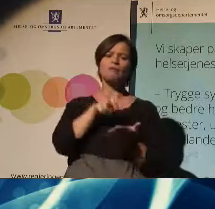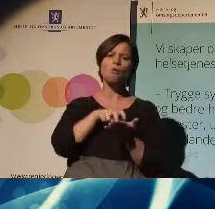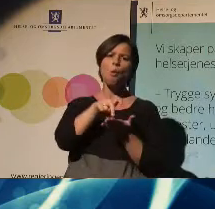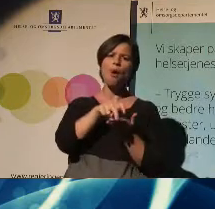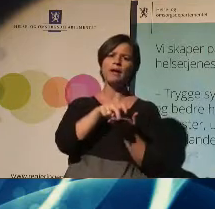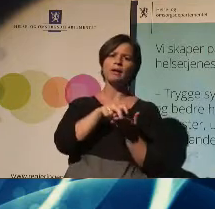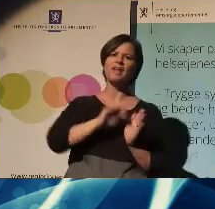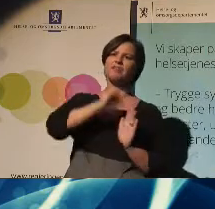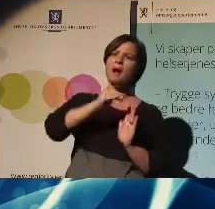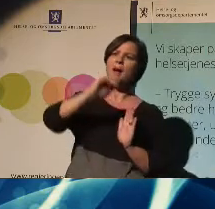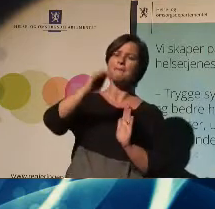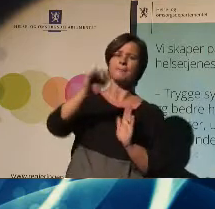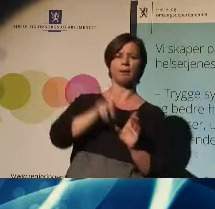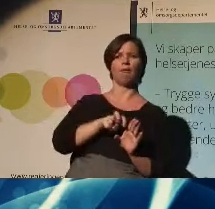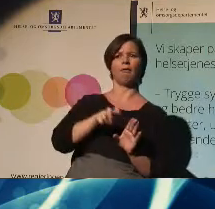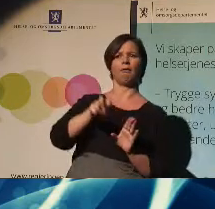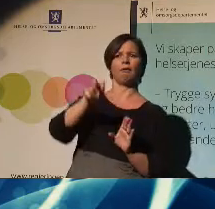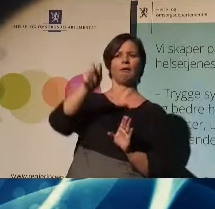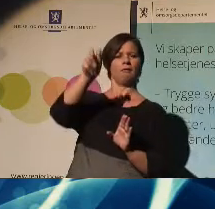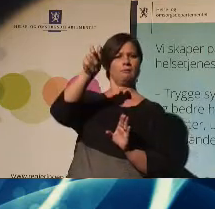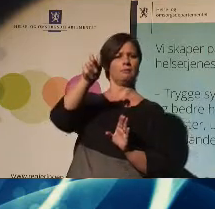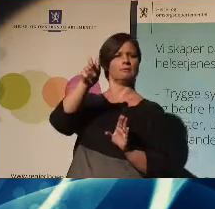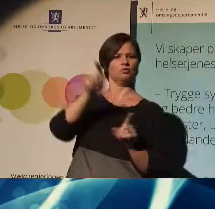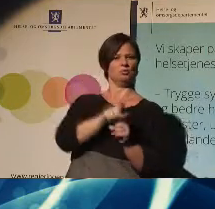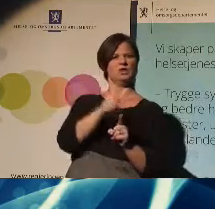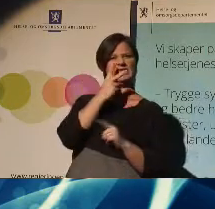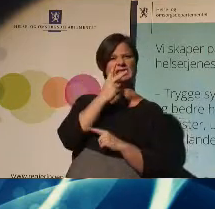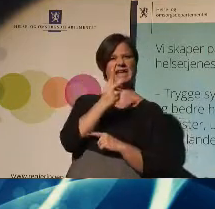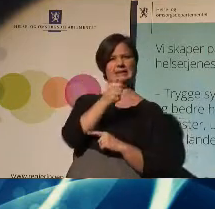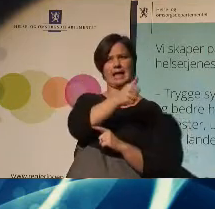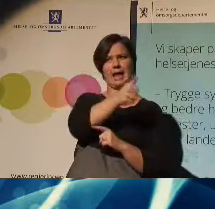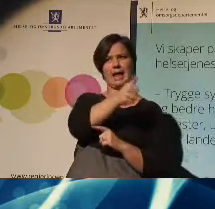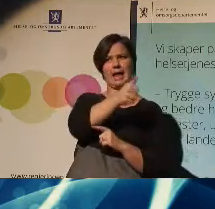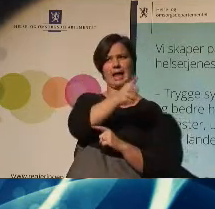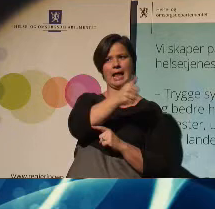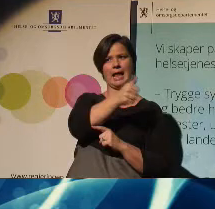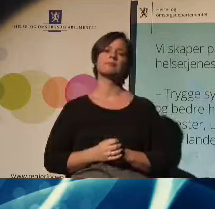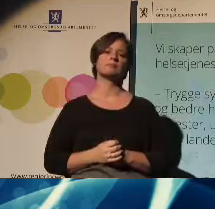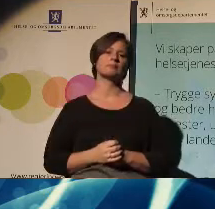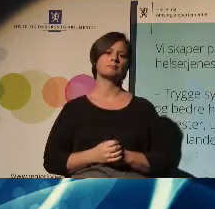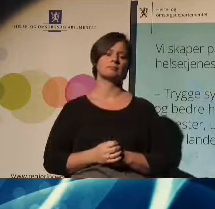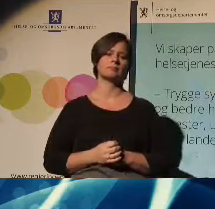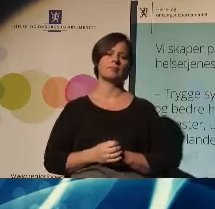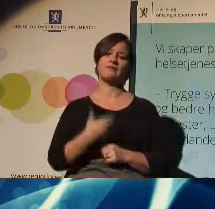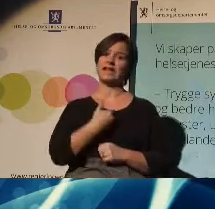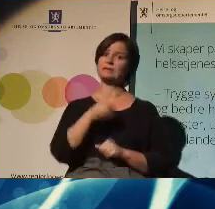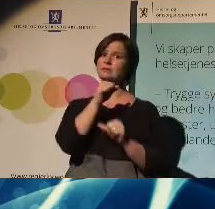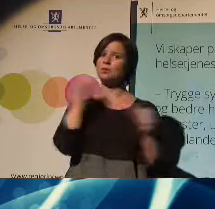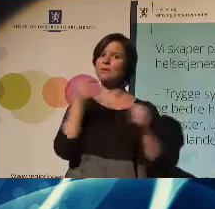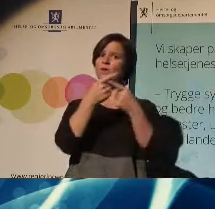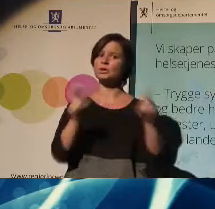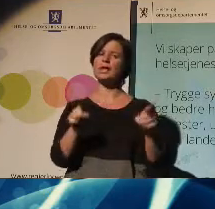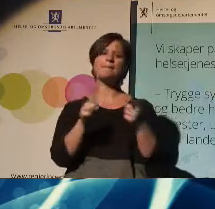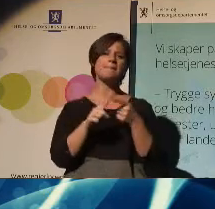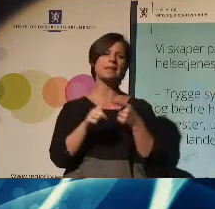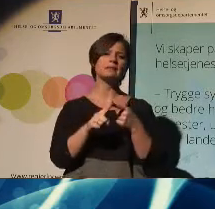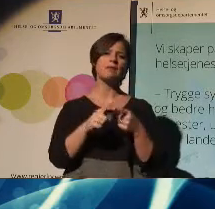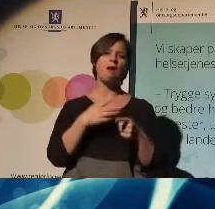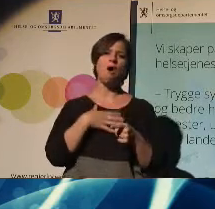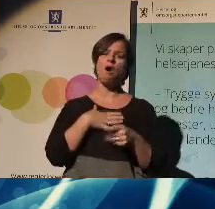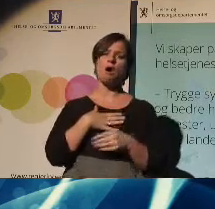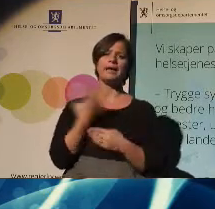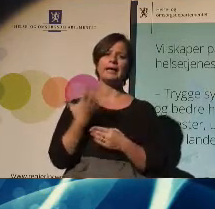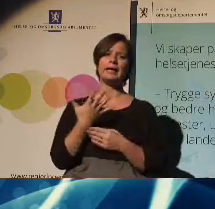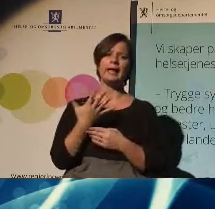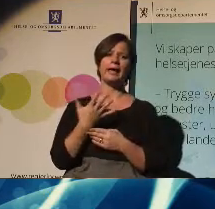is, again, as I told you, now a consistent observation. Very remarkable difference. But of course, you don't have a staircase